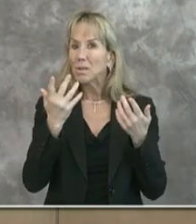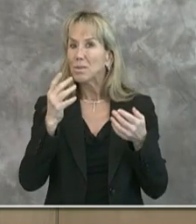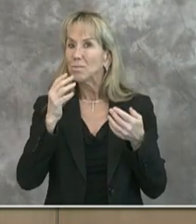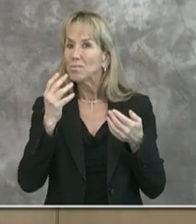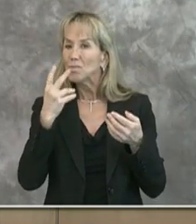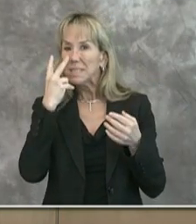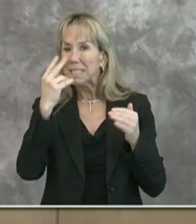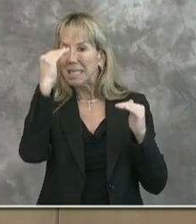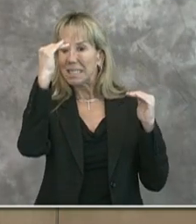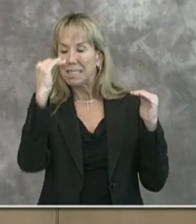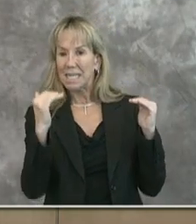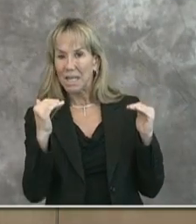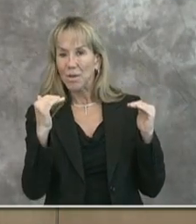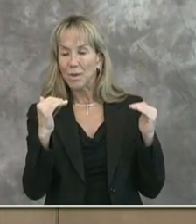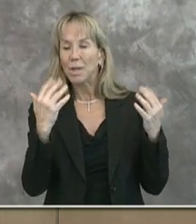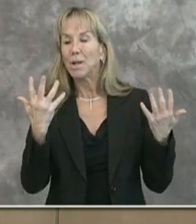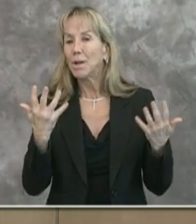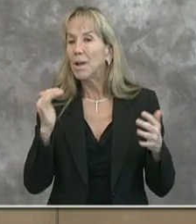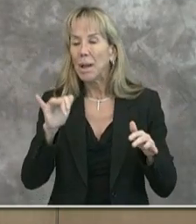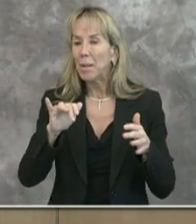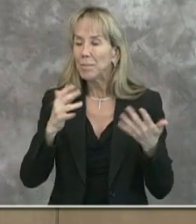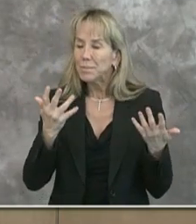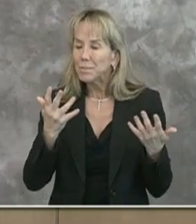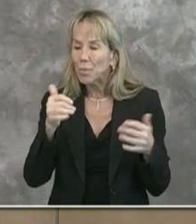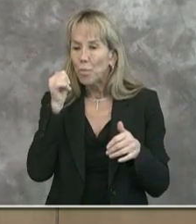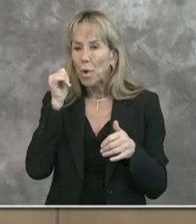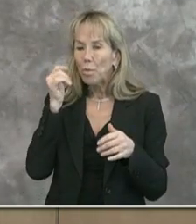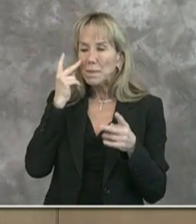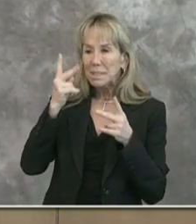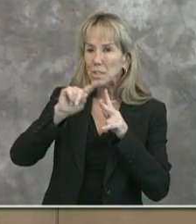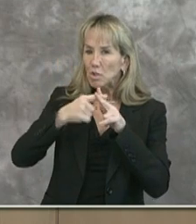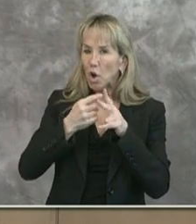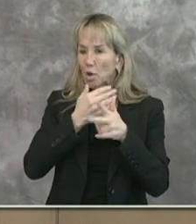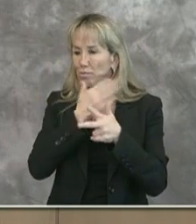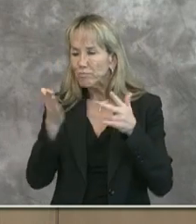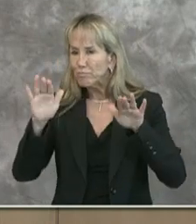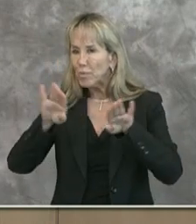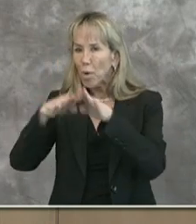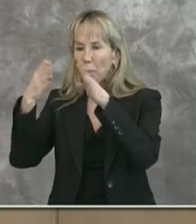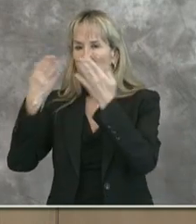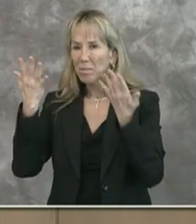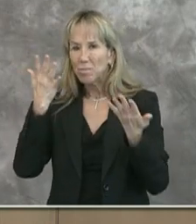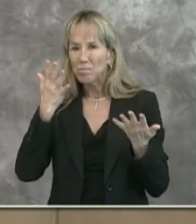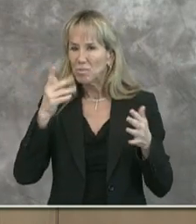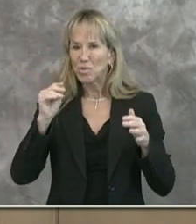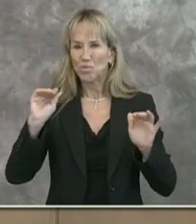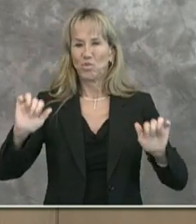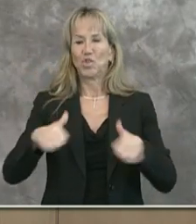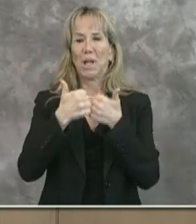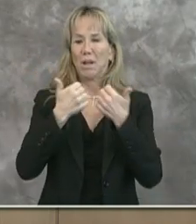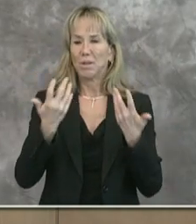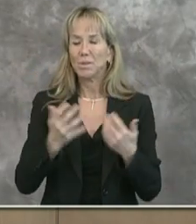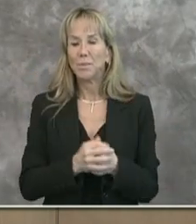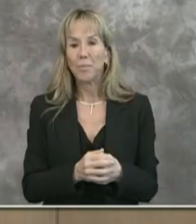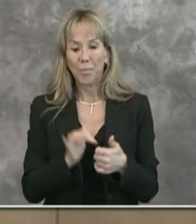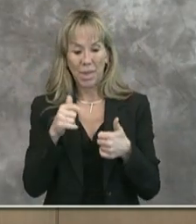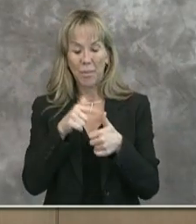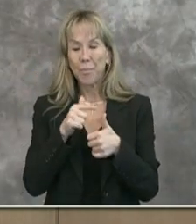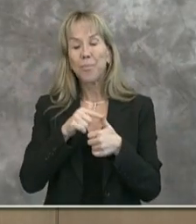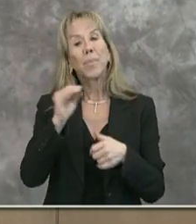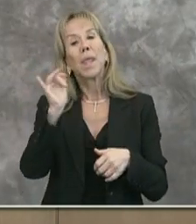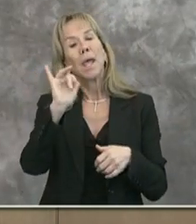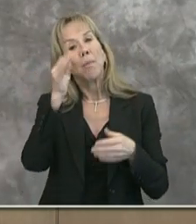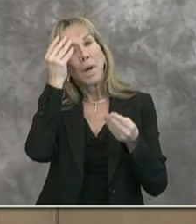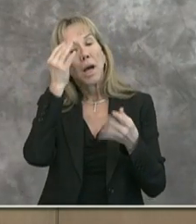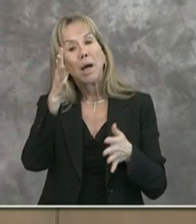down, opening back up will be a challenge. Also, I'd just like to let everyone know